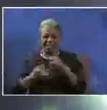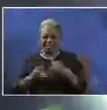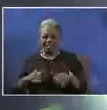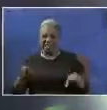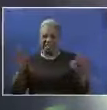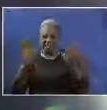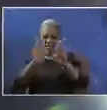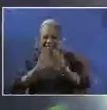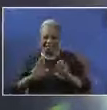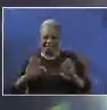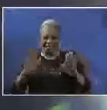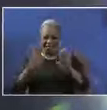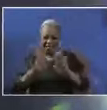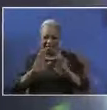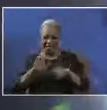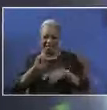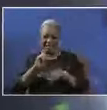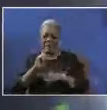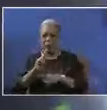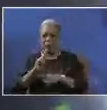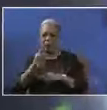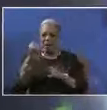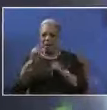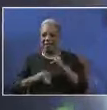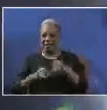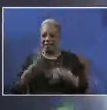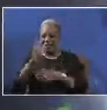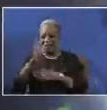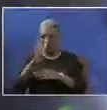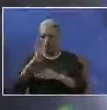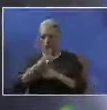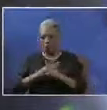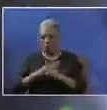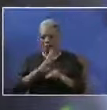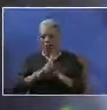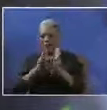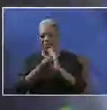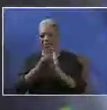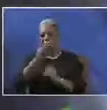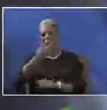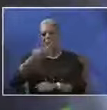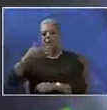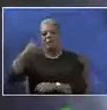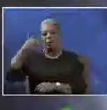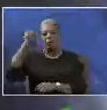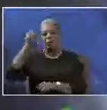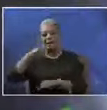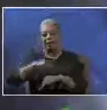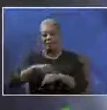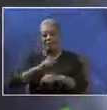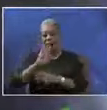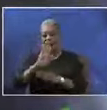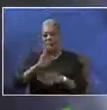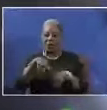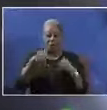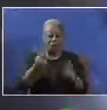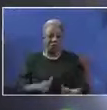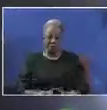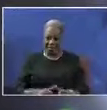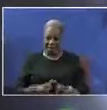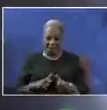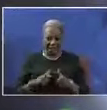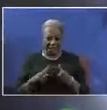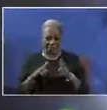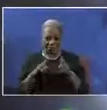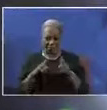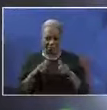4 months? Be the best 4 months, not of the year, but of your life. You've made it through COVID. God has held his hand back. You're